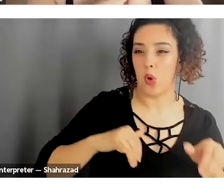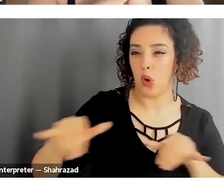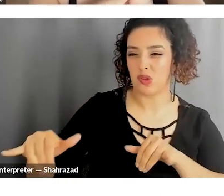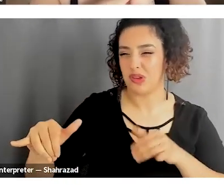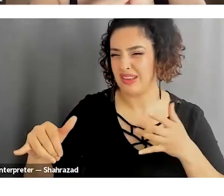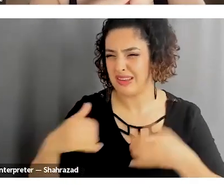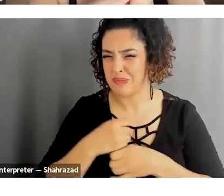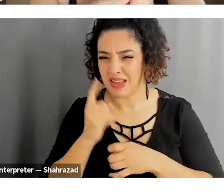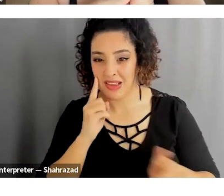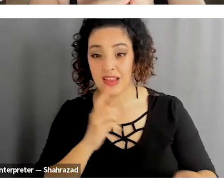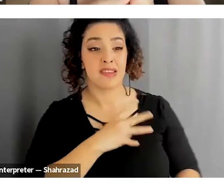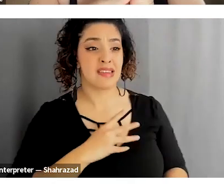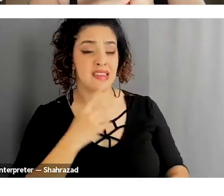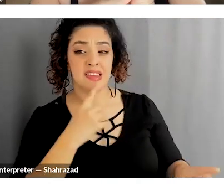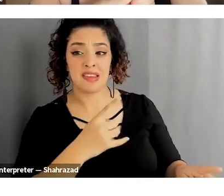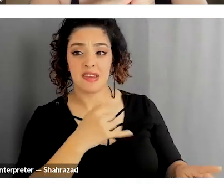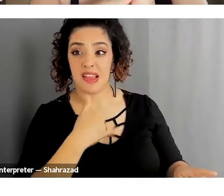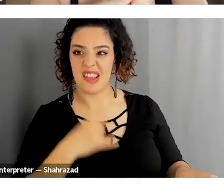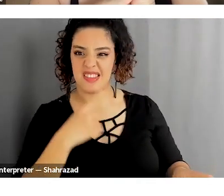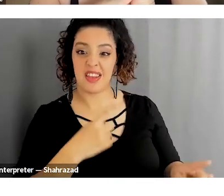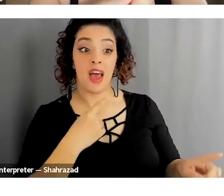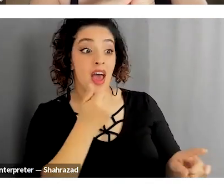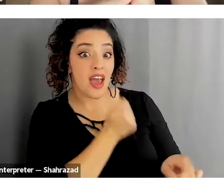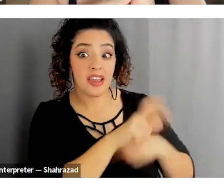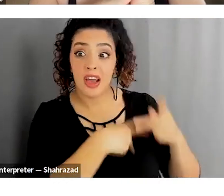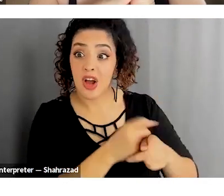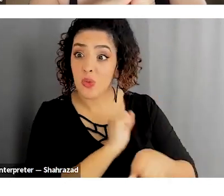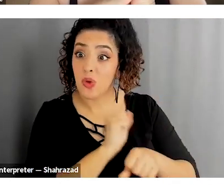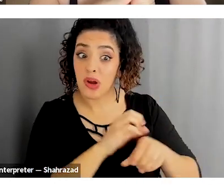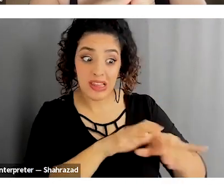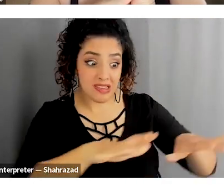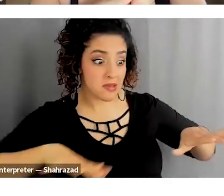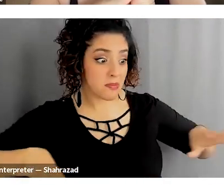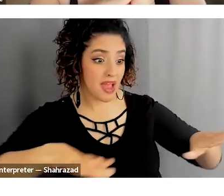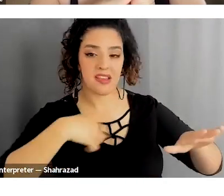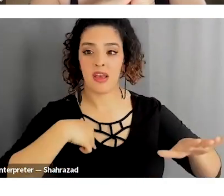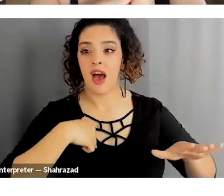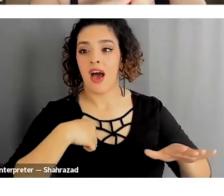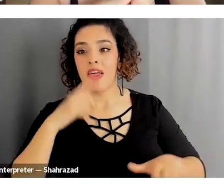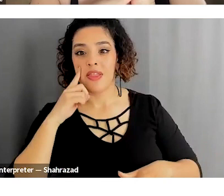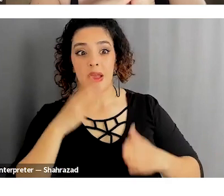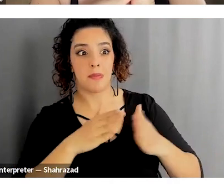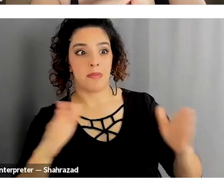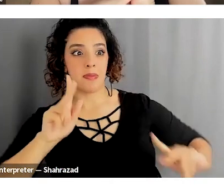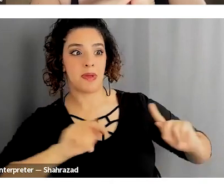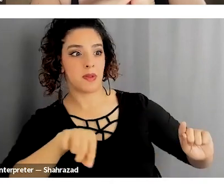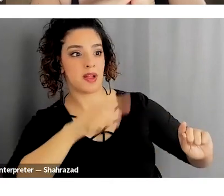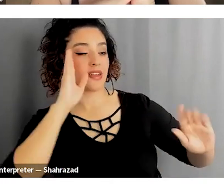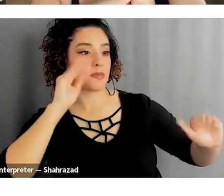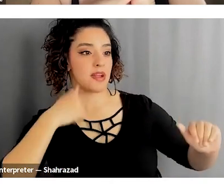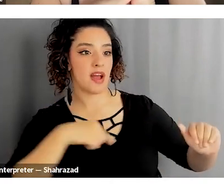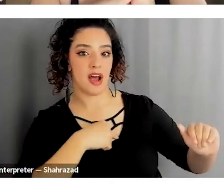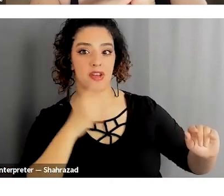like any type of work that it's in the space, sadly, the public expects us to work on a